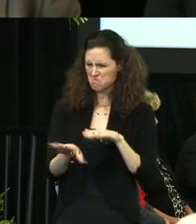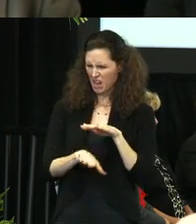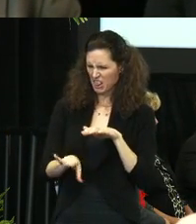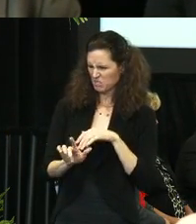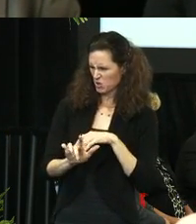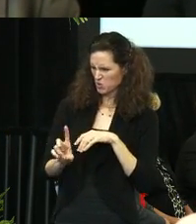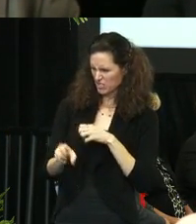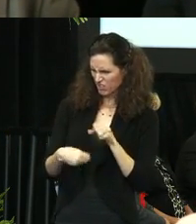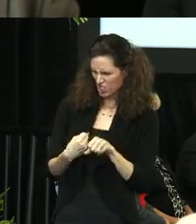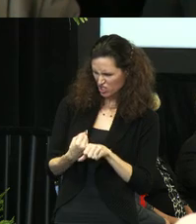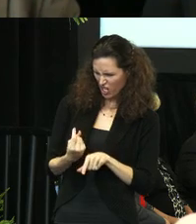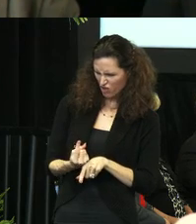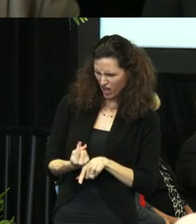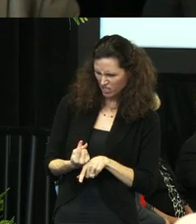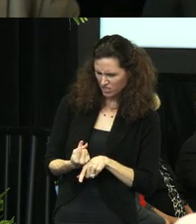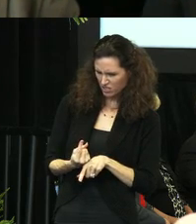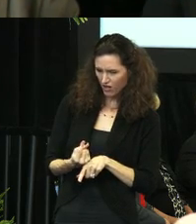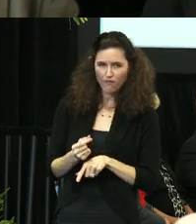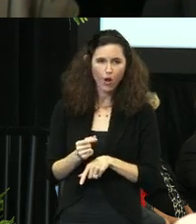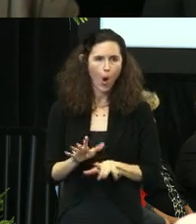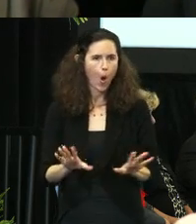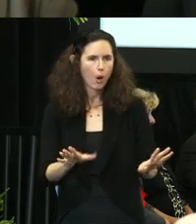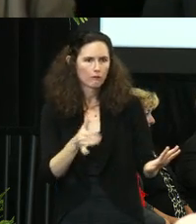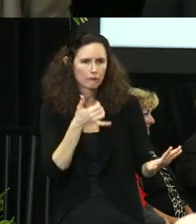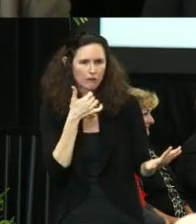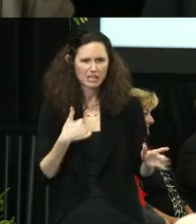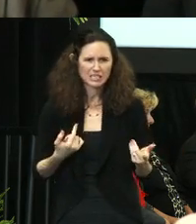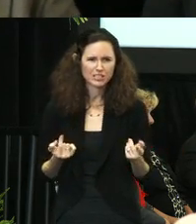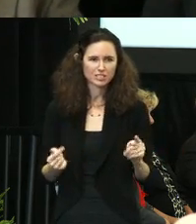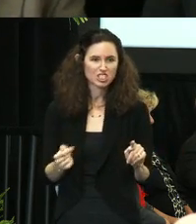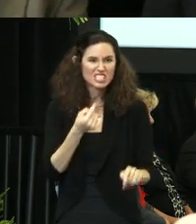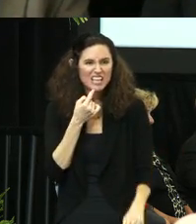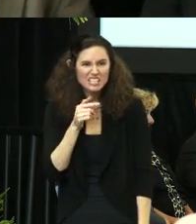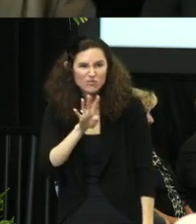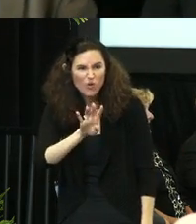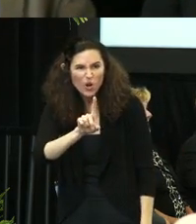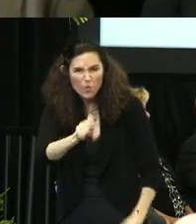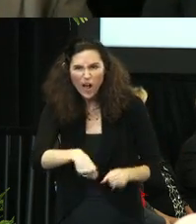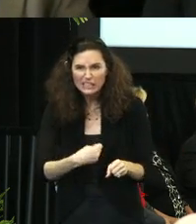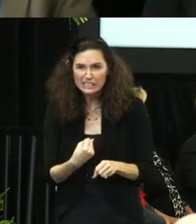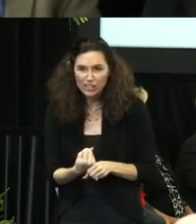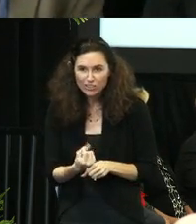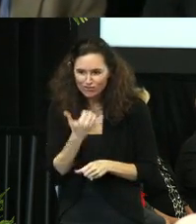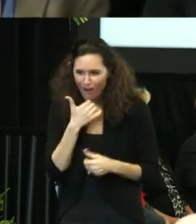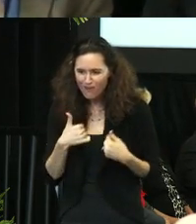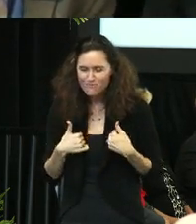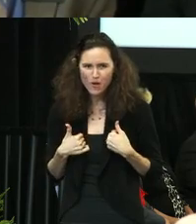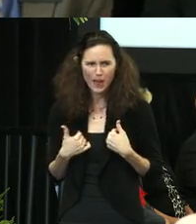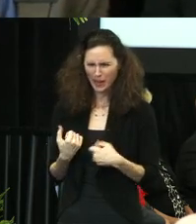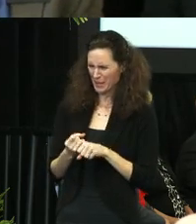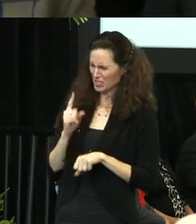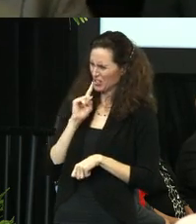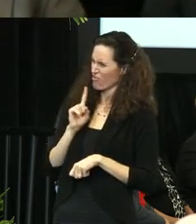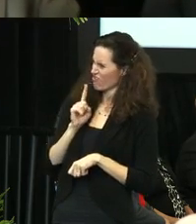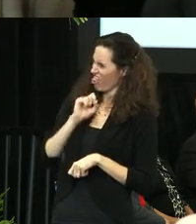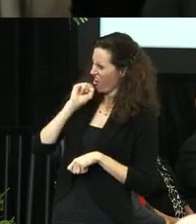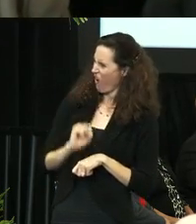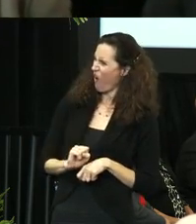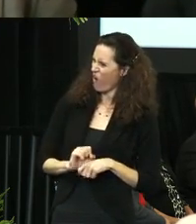years. Is that correct? 41. Oh, see, I was trying to be kind. She says it's 41. That makes her sound really old, doesn't